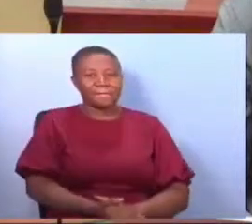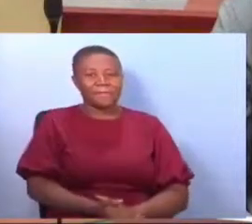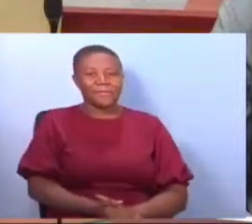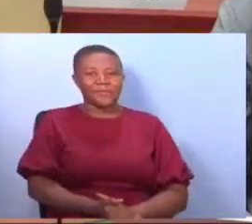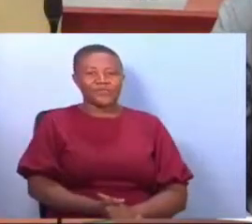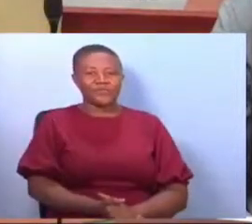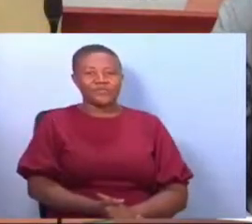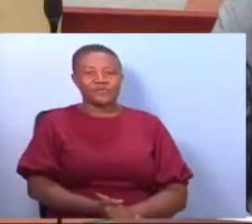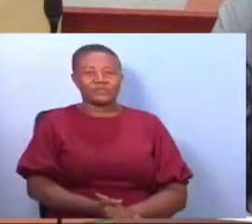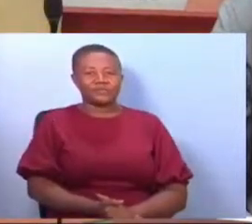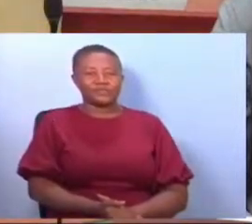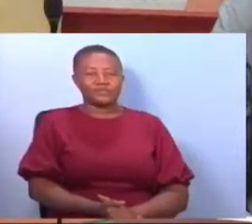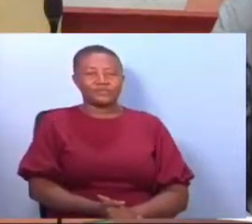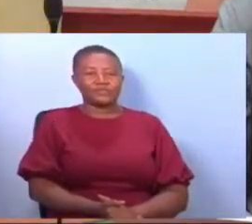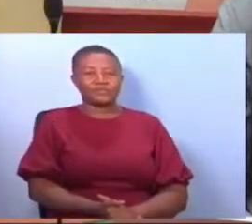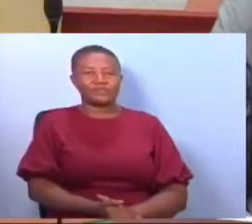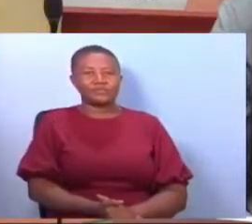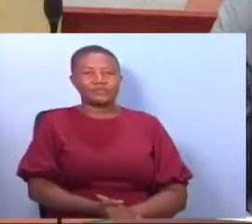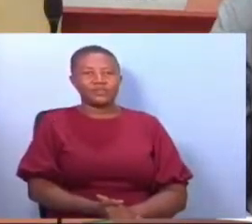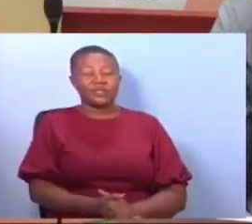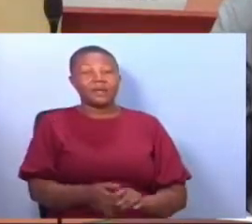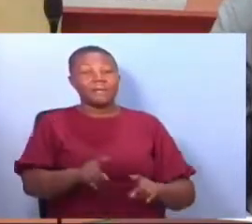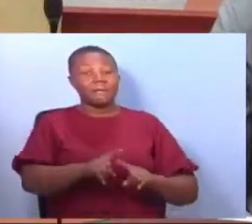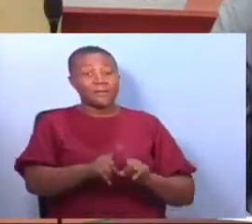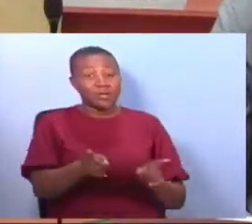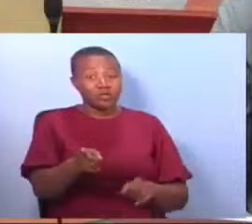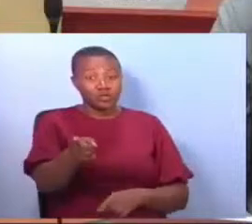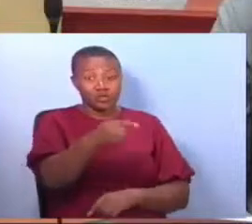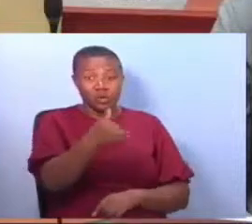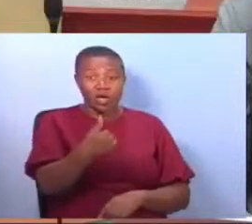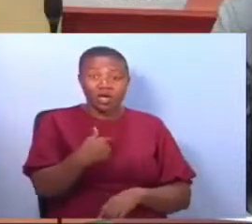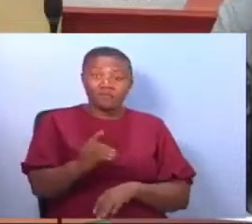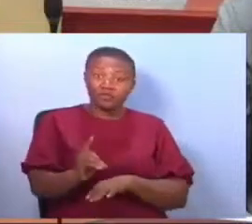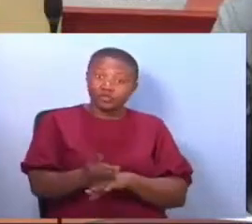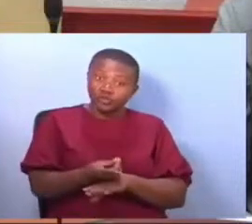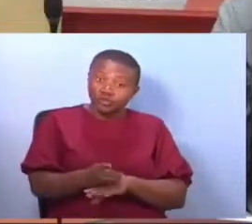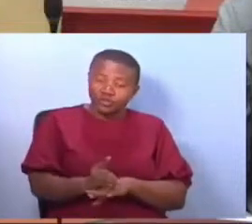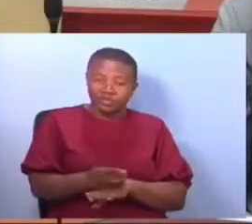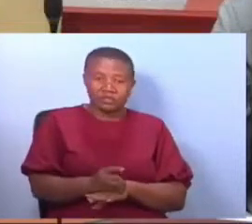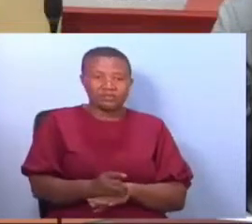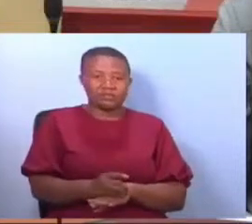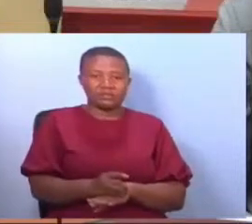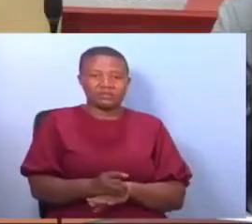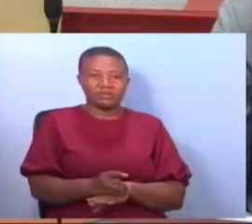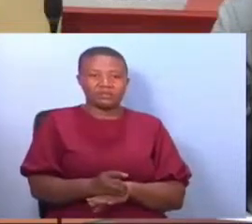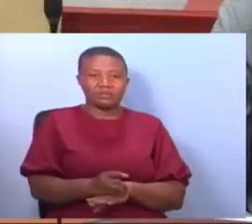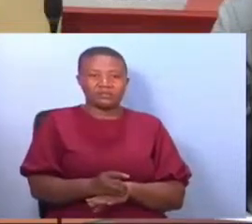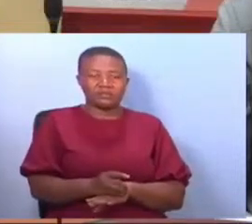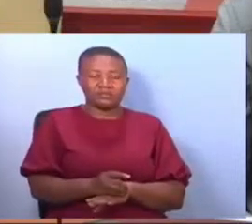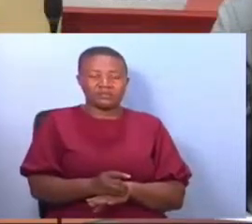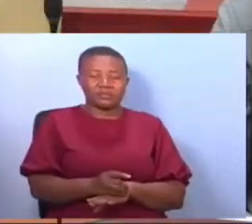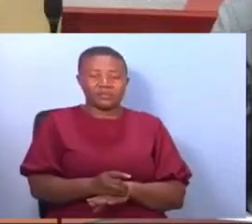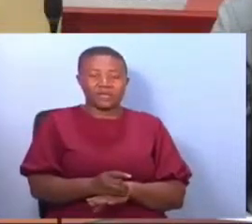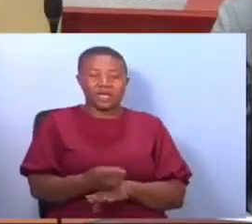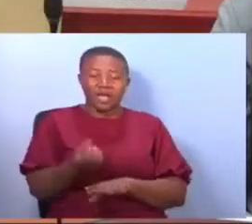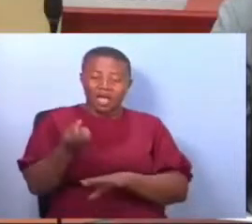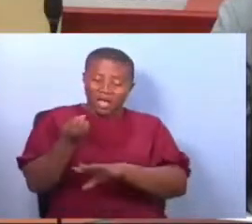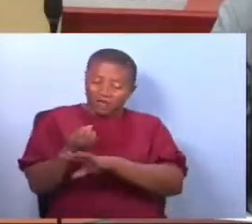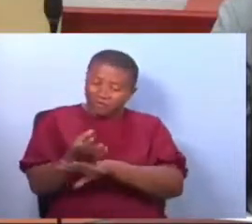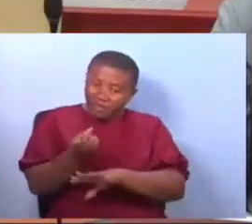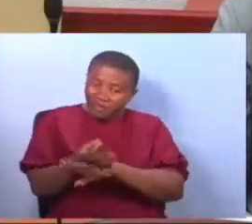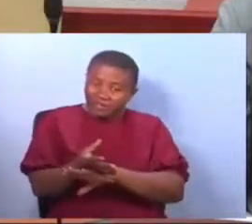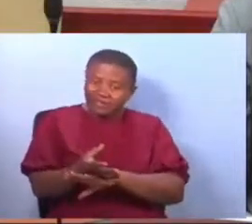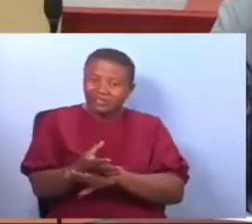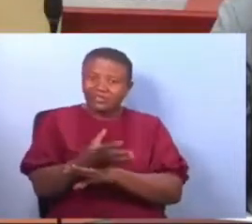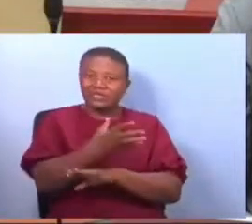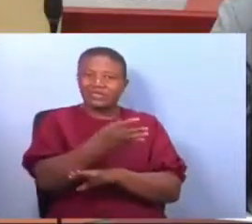Mr. Speaker, but you have a function. Your predecessor encouraged and advised the minority leader, and he is here.